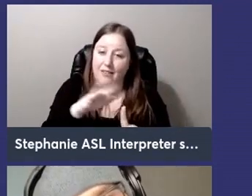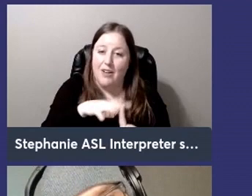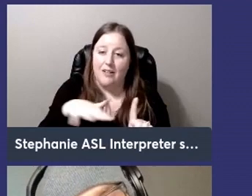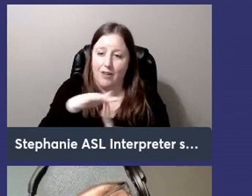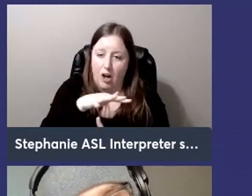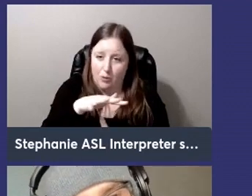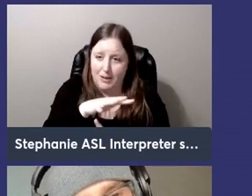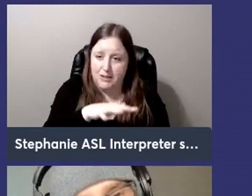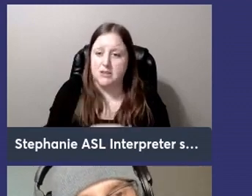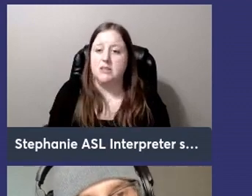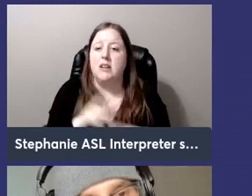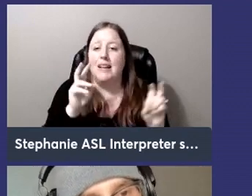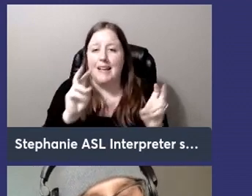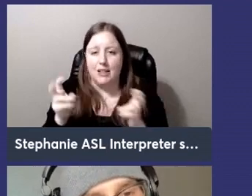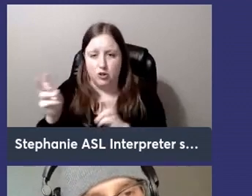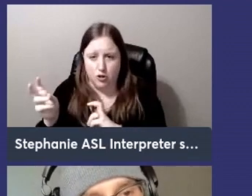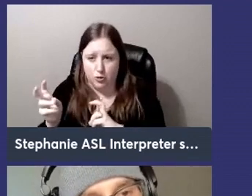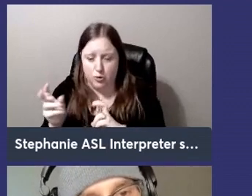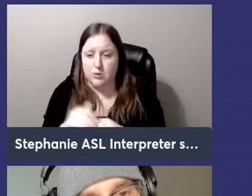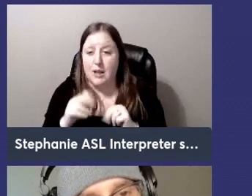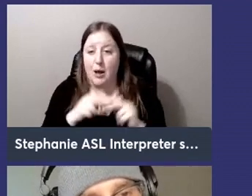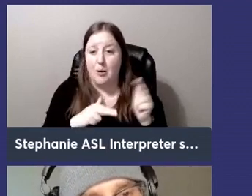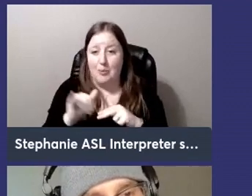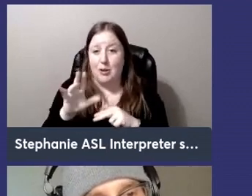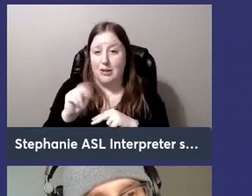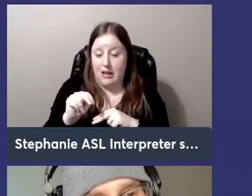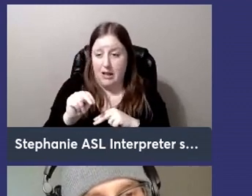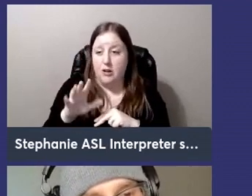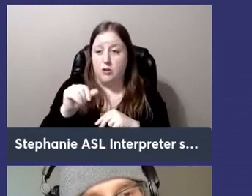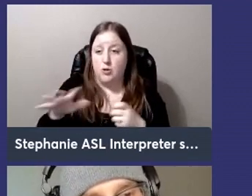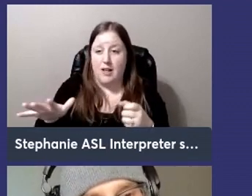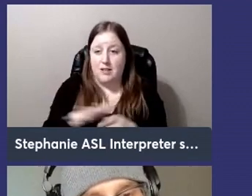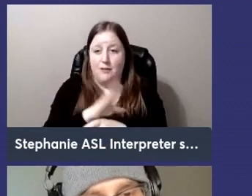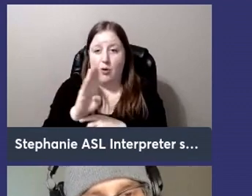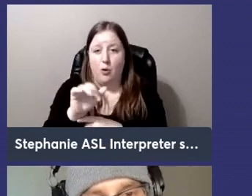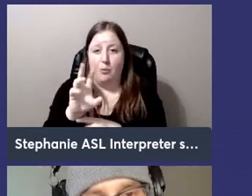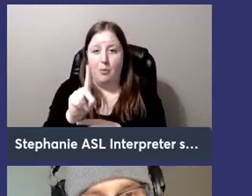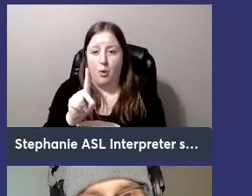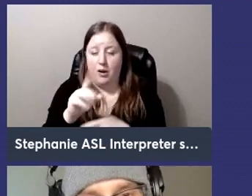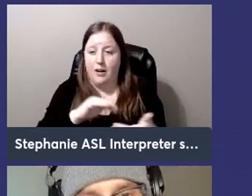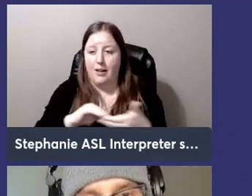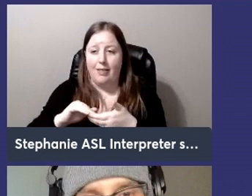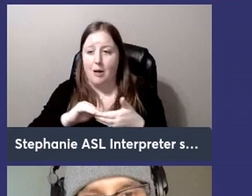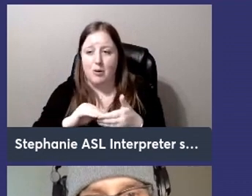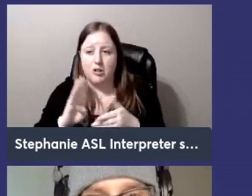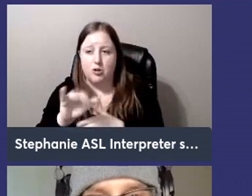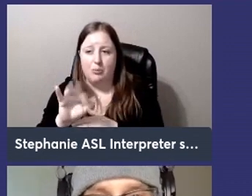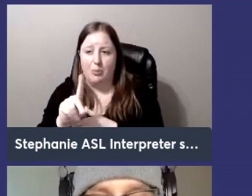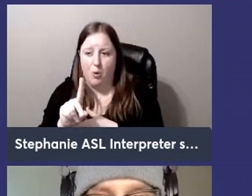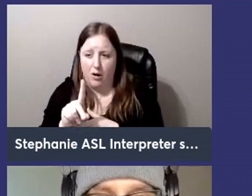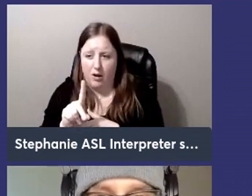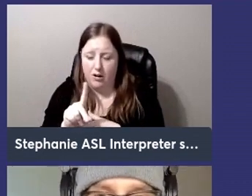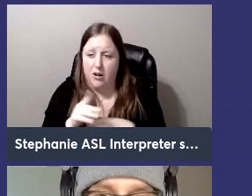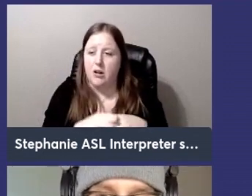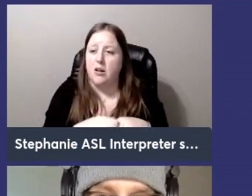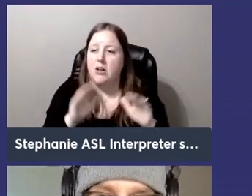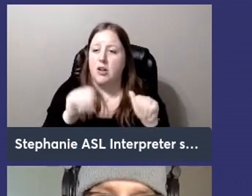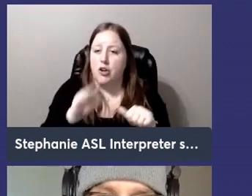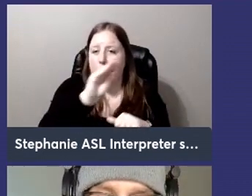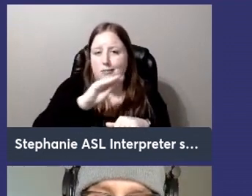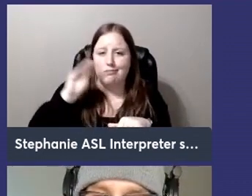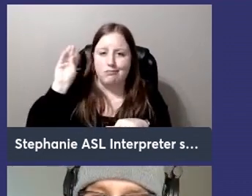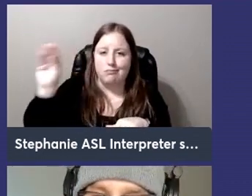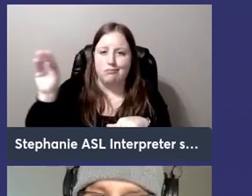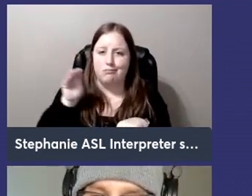as Doug had mentioned, come built in with this. So this is a full-blown collaboration board, Kanban board. You can drag and drop